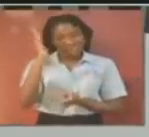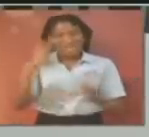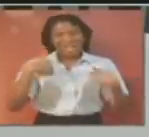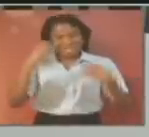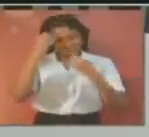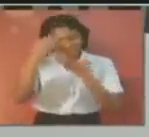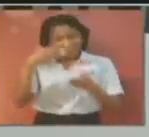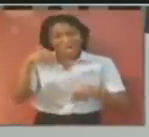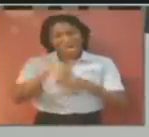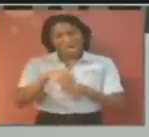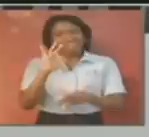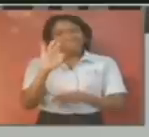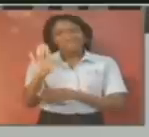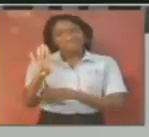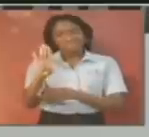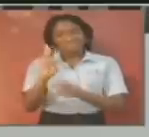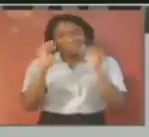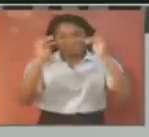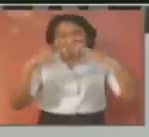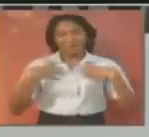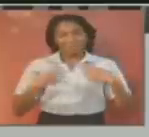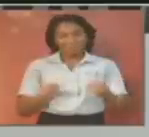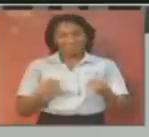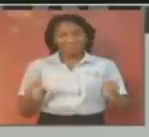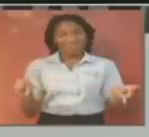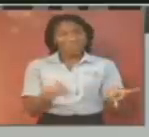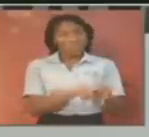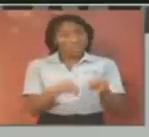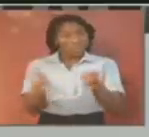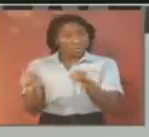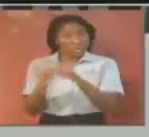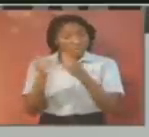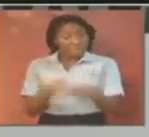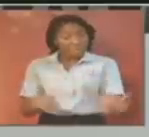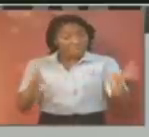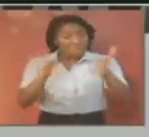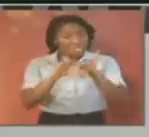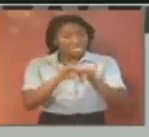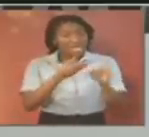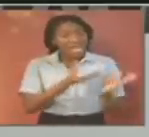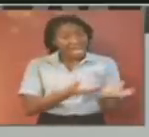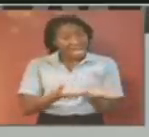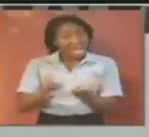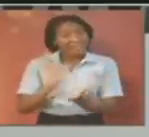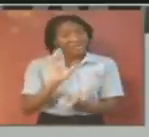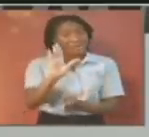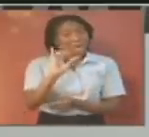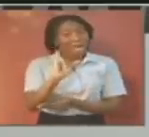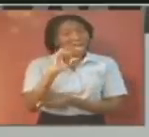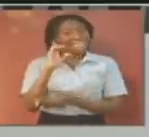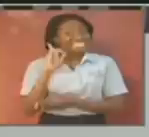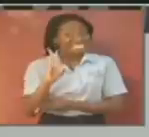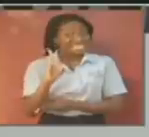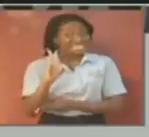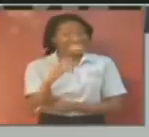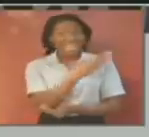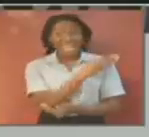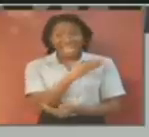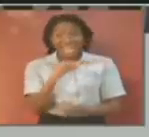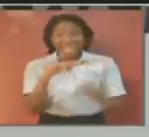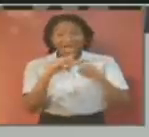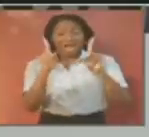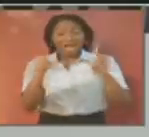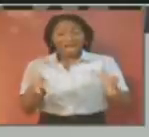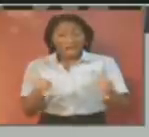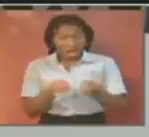of AstraZeneca. And very important, please walk with valid identification and your immunization